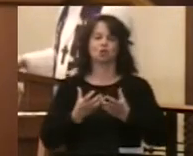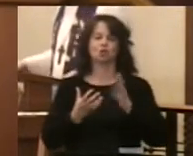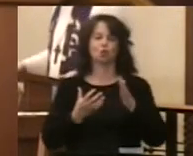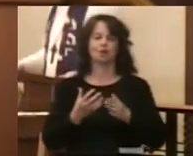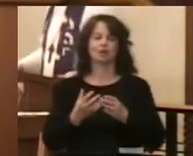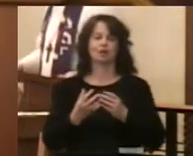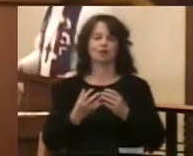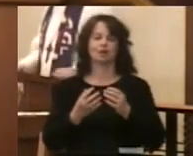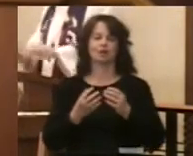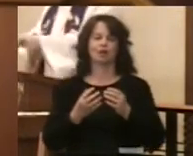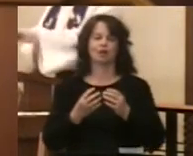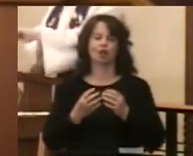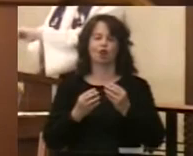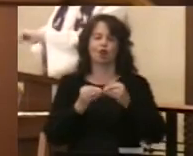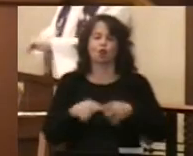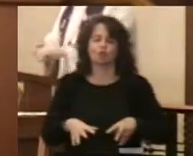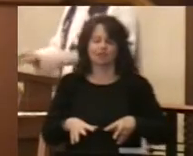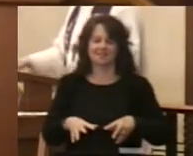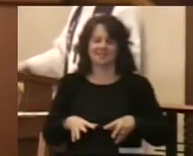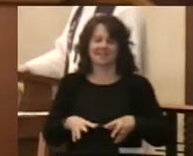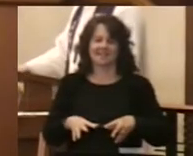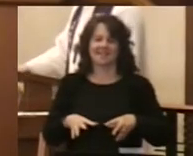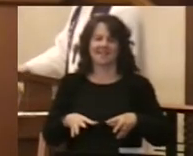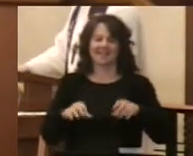It could happen fairly soon.